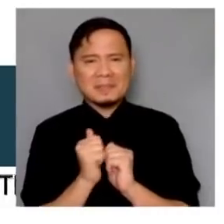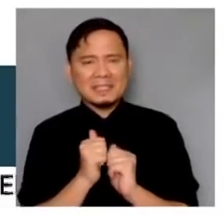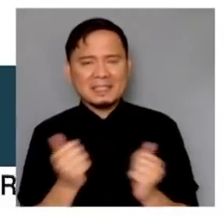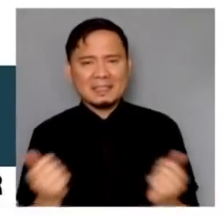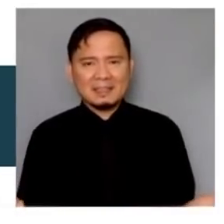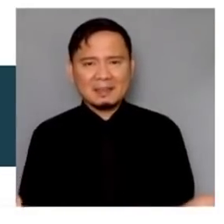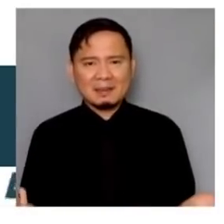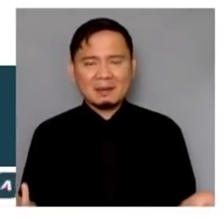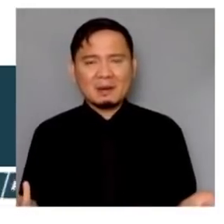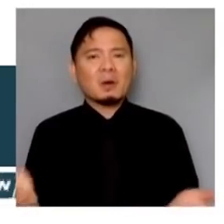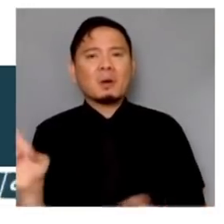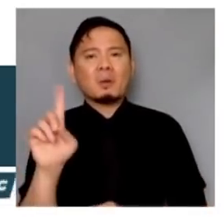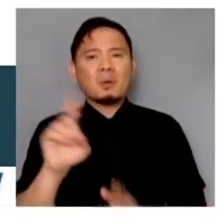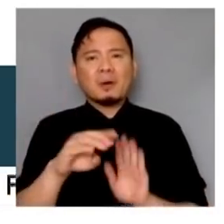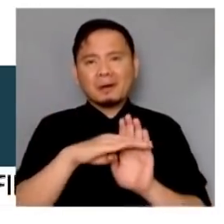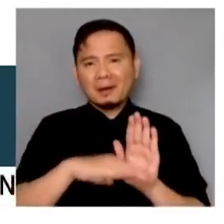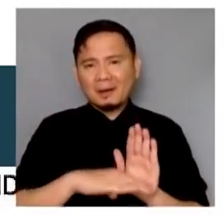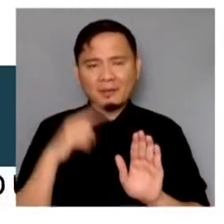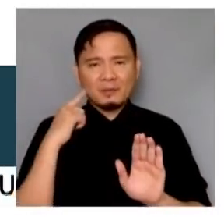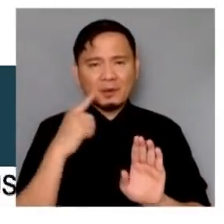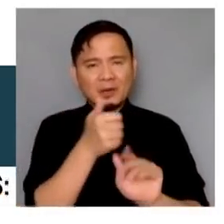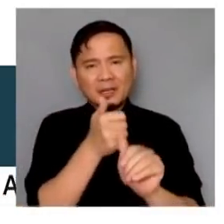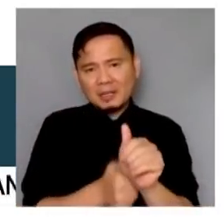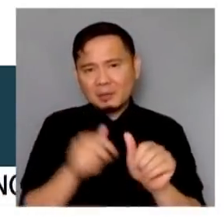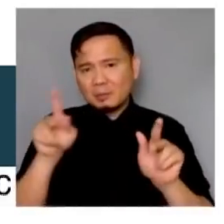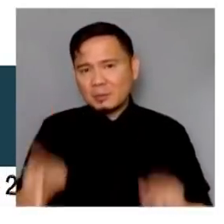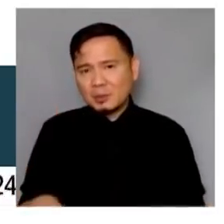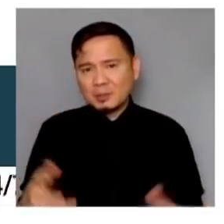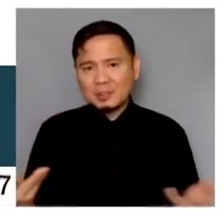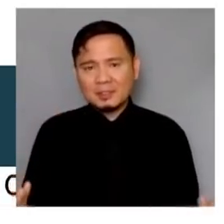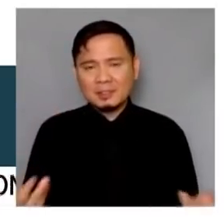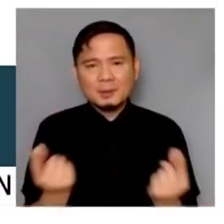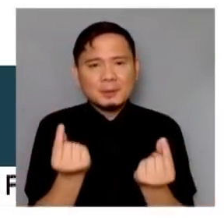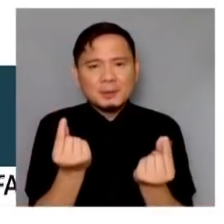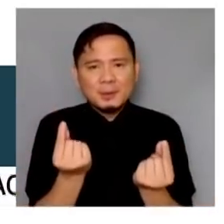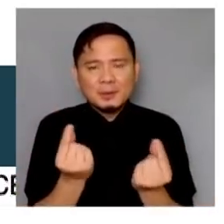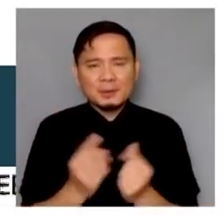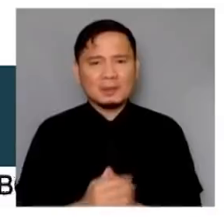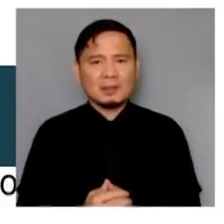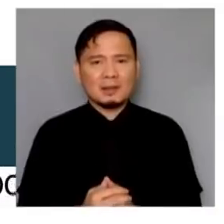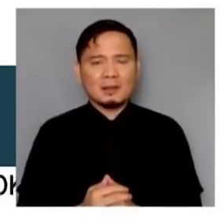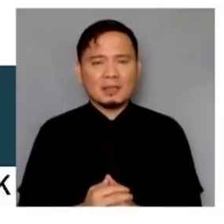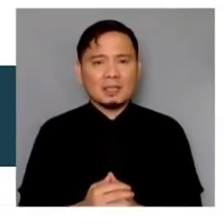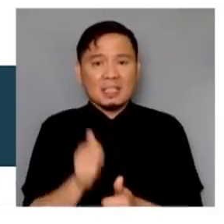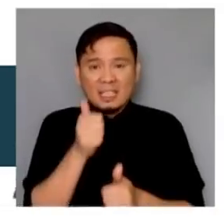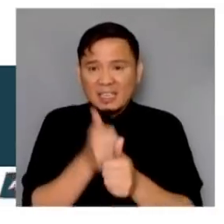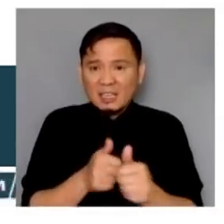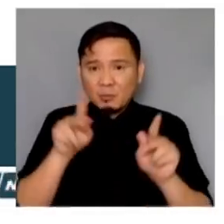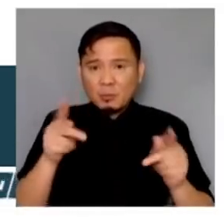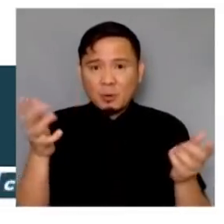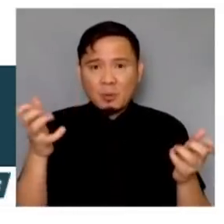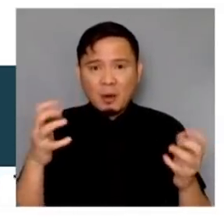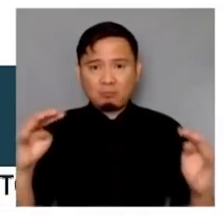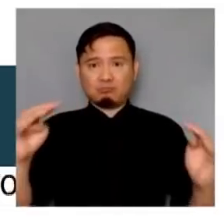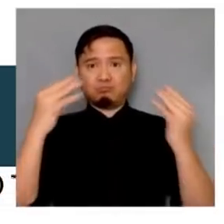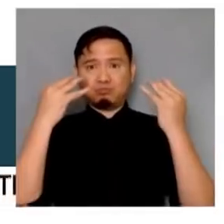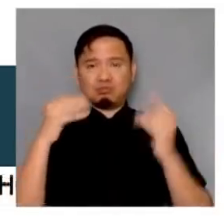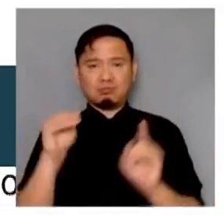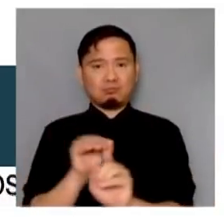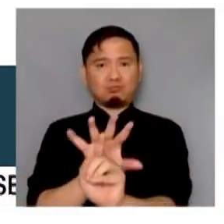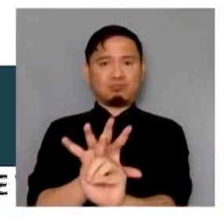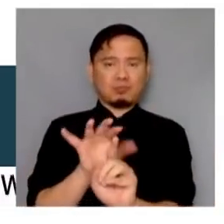what would be the agenda that each of you would try to capture the spotlight towards yourself? So yun